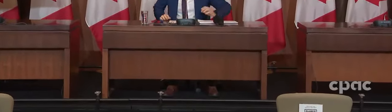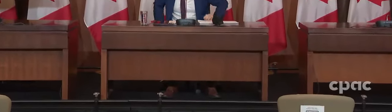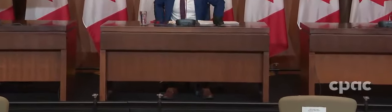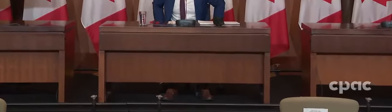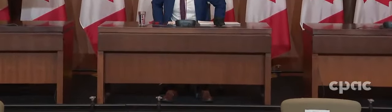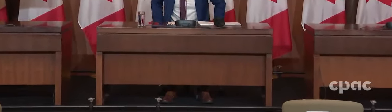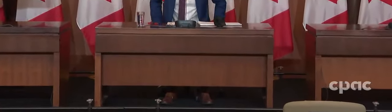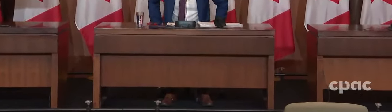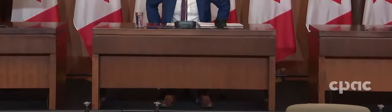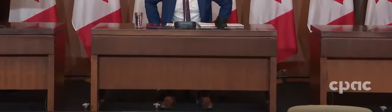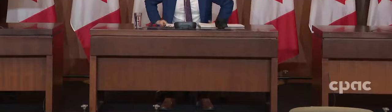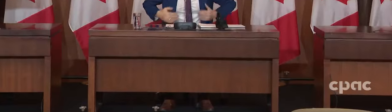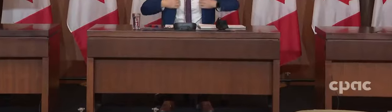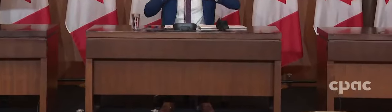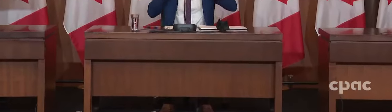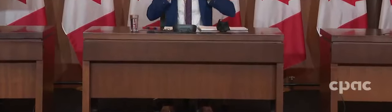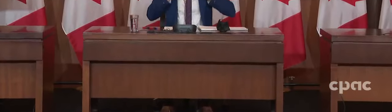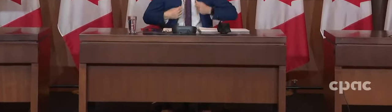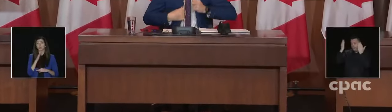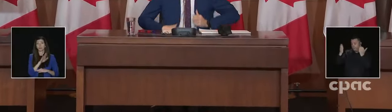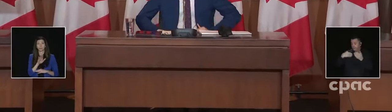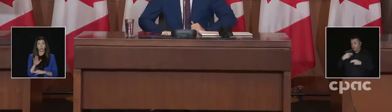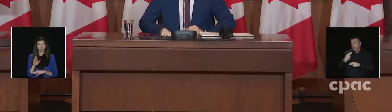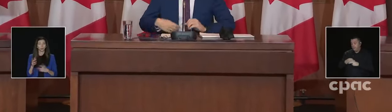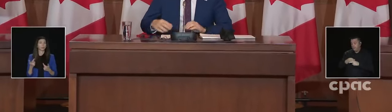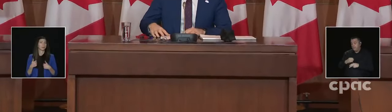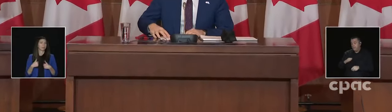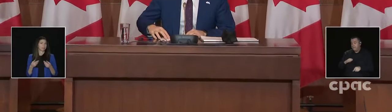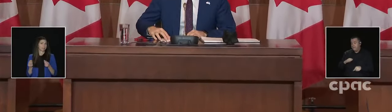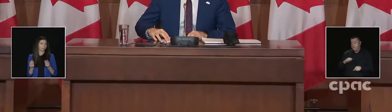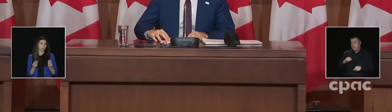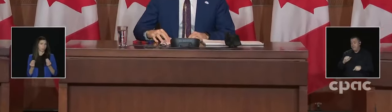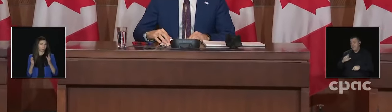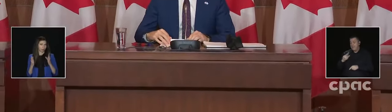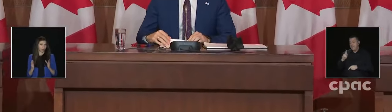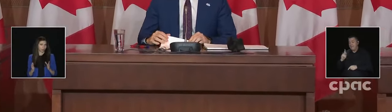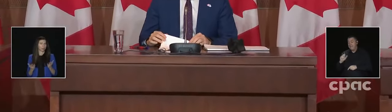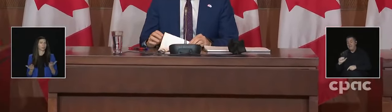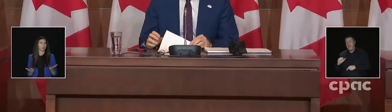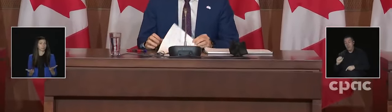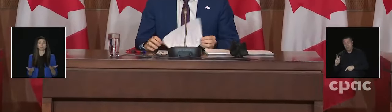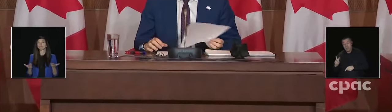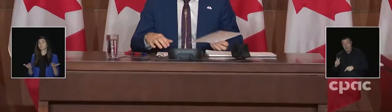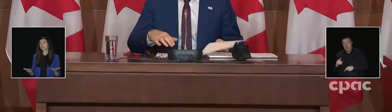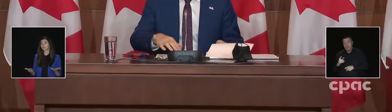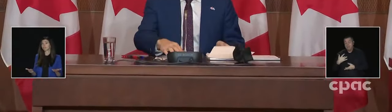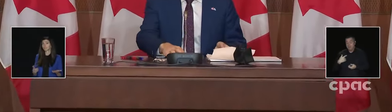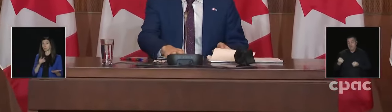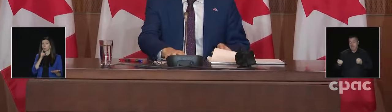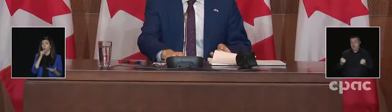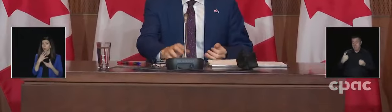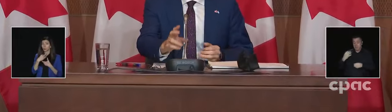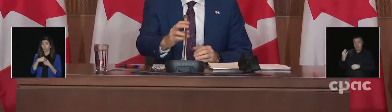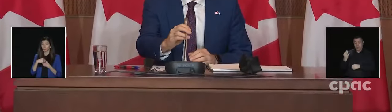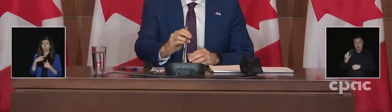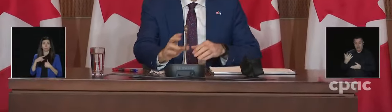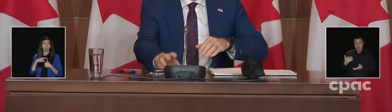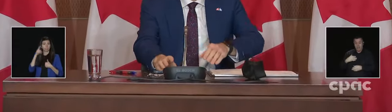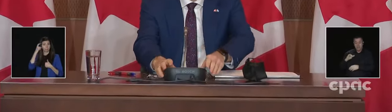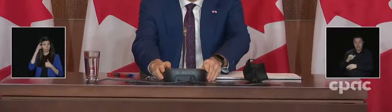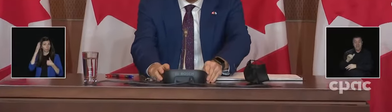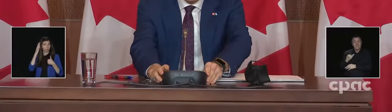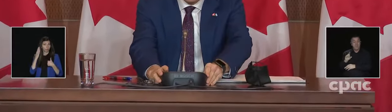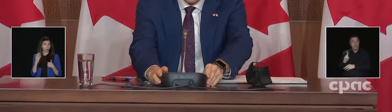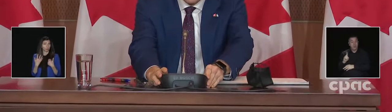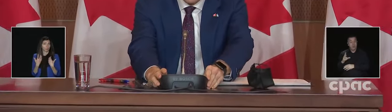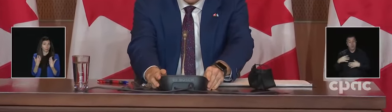Good afternoon, everybody. I'm Marika Walsh. I'll be moderating the press conference this afternoon. We have with us today Jean-Yves Duclos, Minister of Health, in